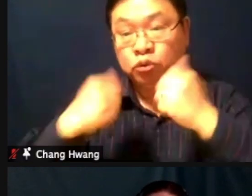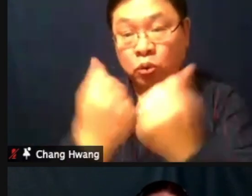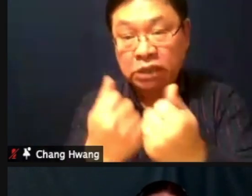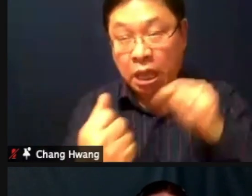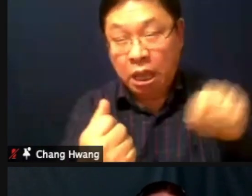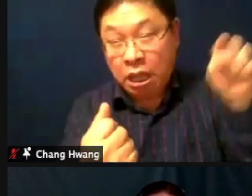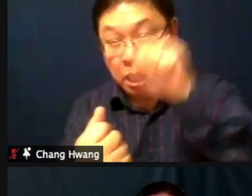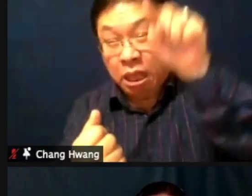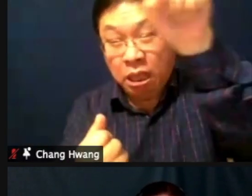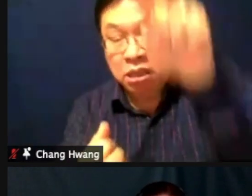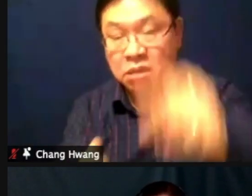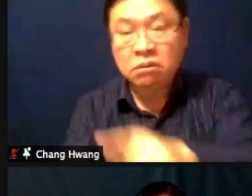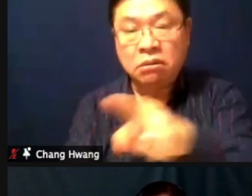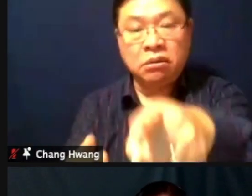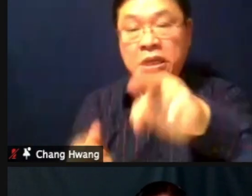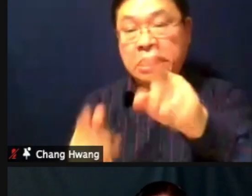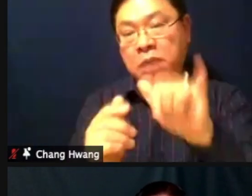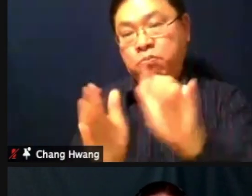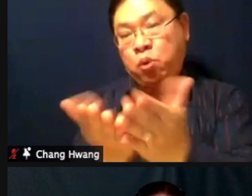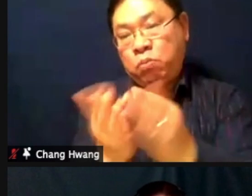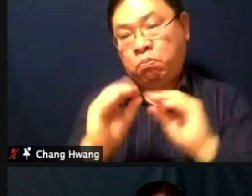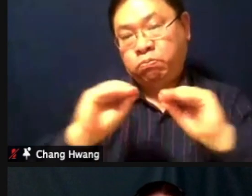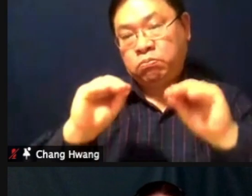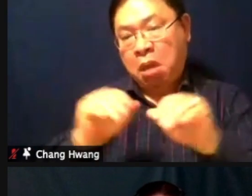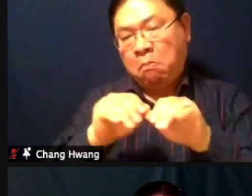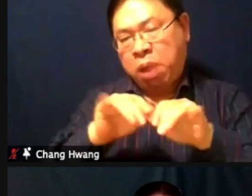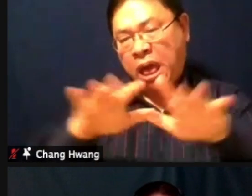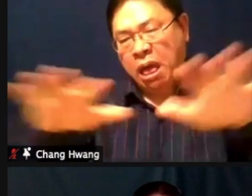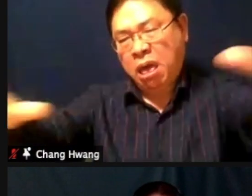So there's 251 in total, 252